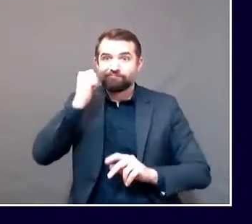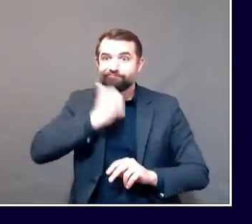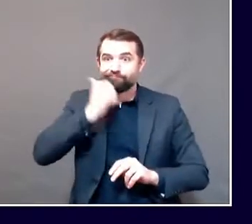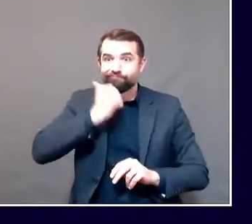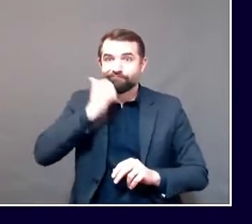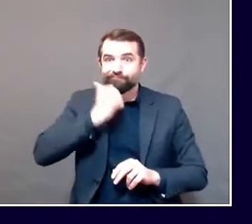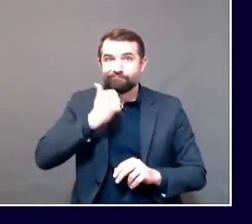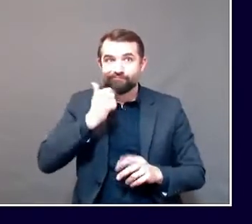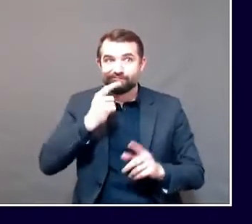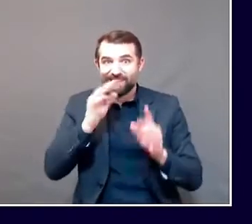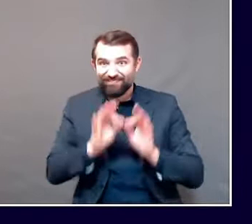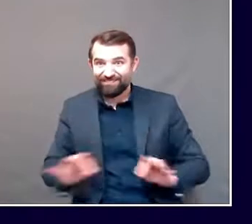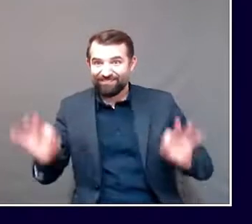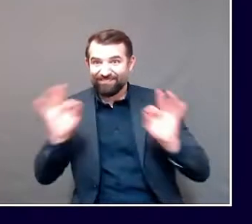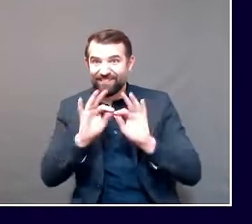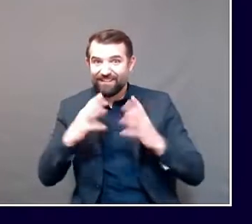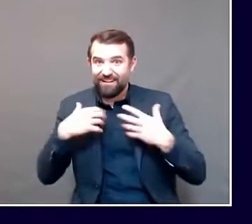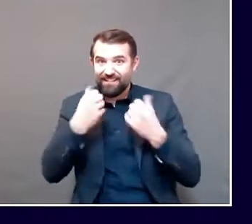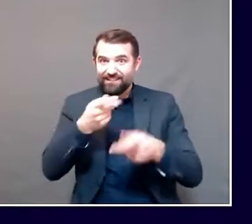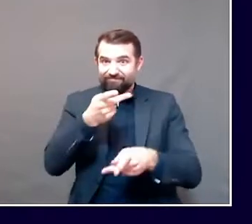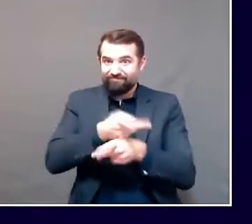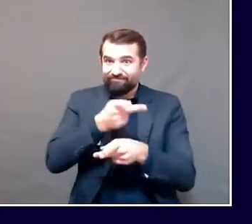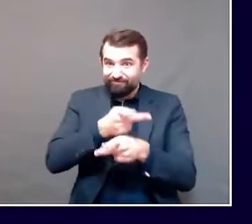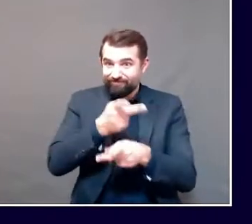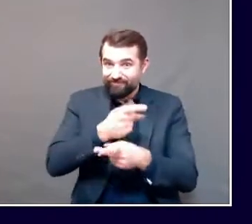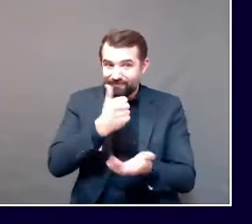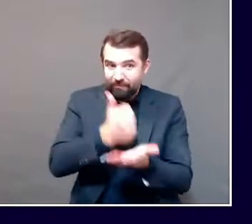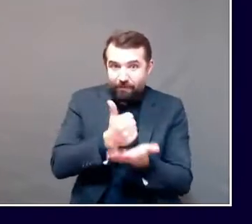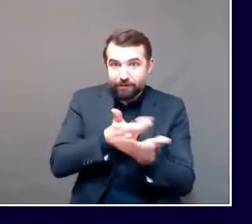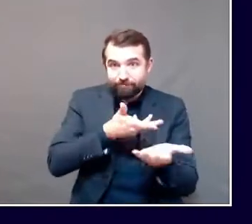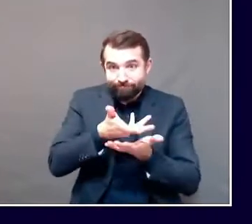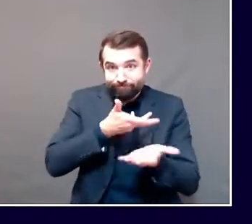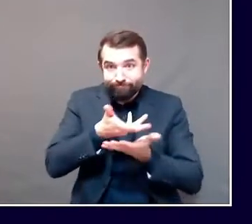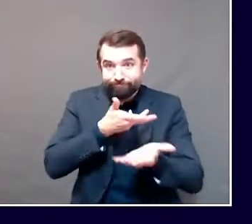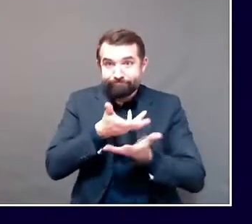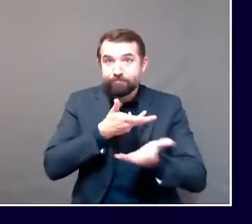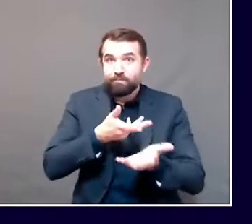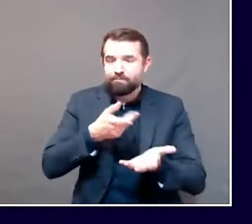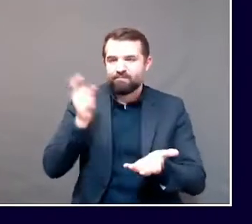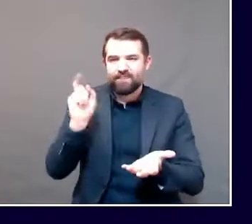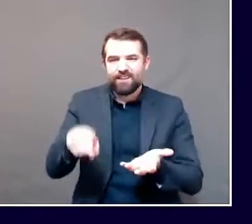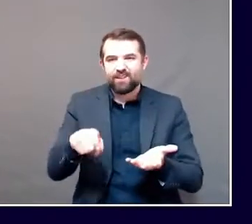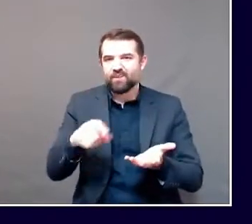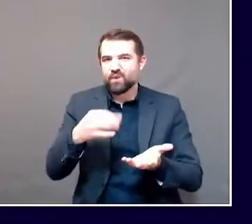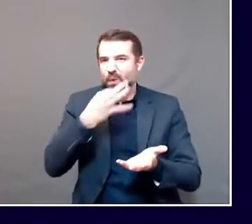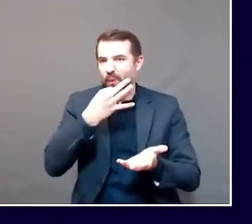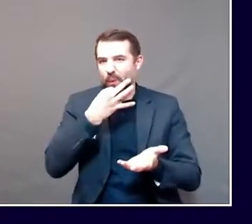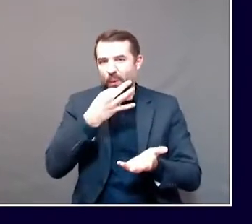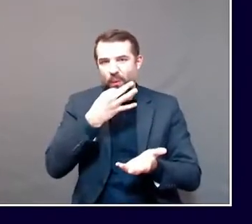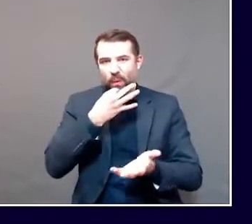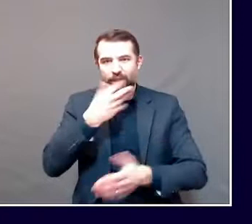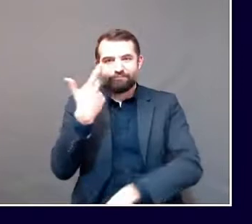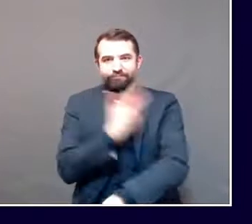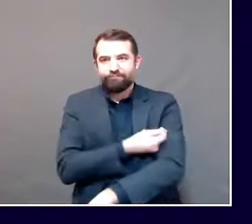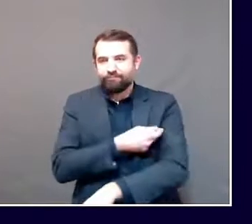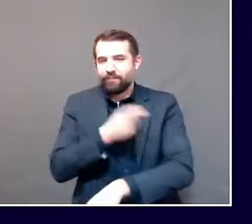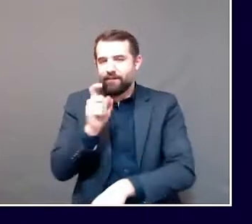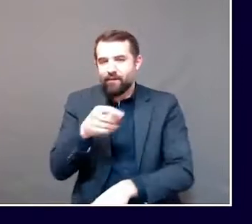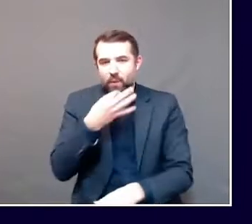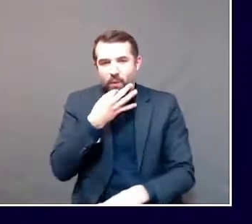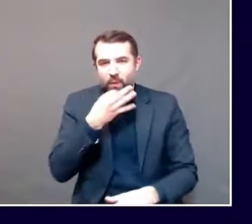clarity, but there are others where we simply don't, because we don't know what the supply will look like. Rather than making